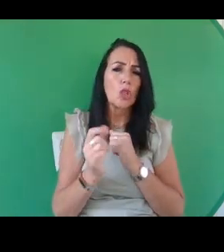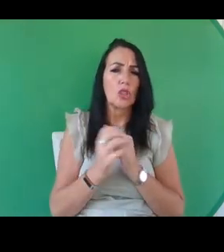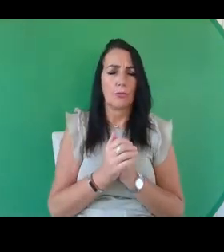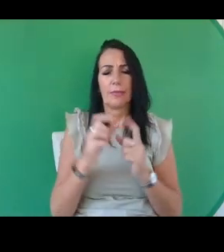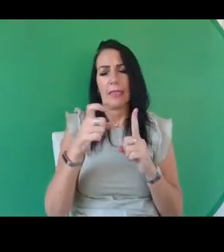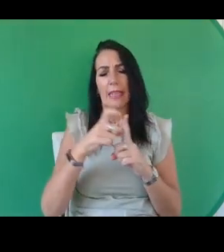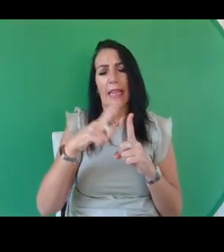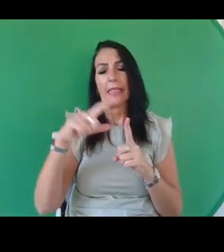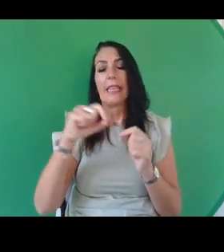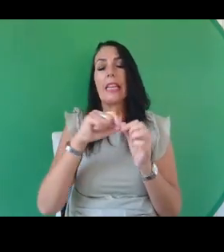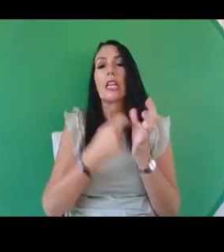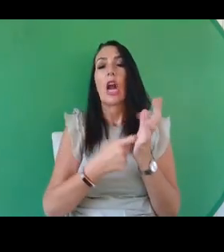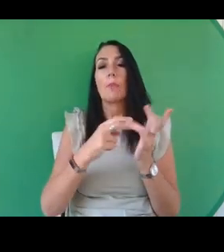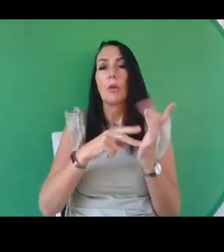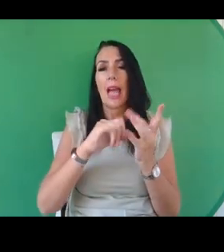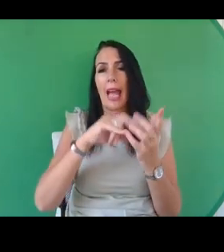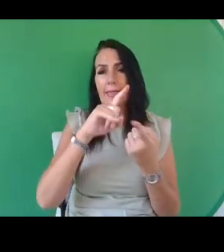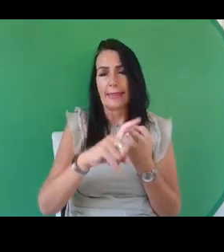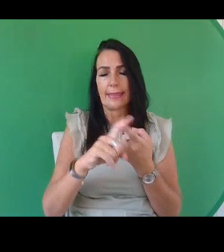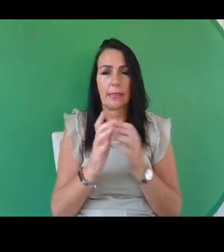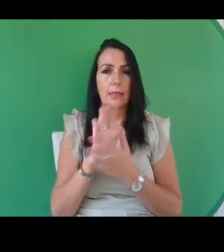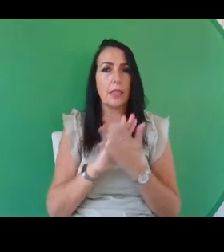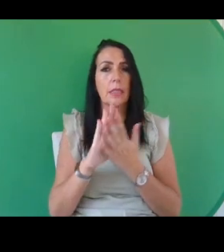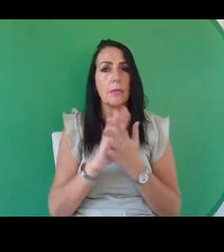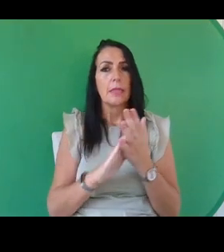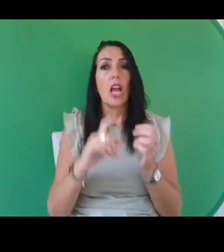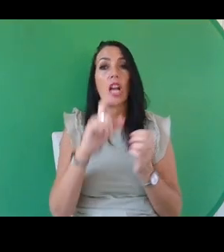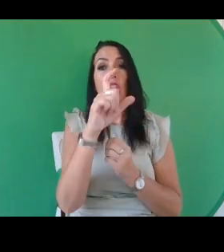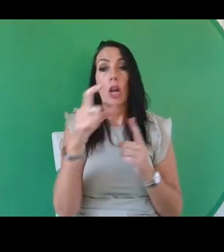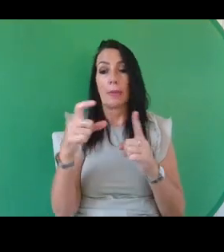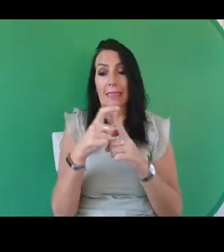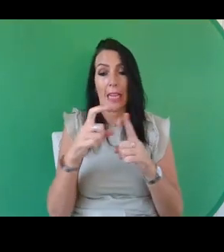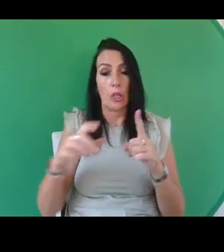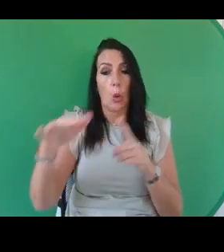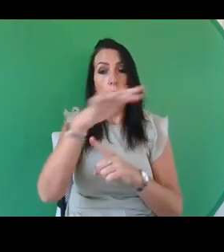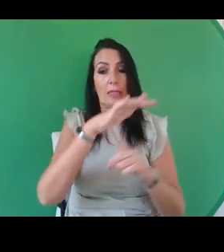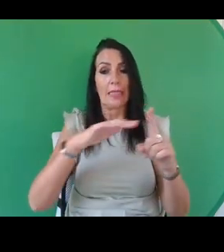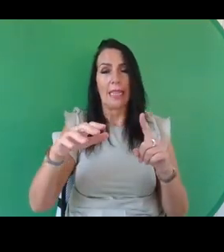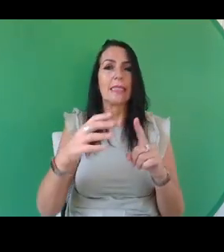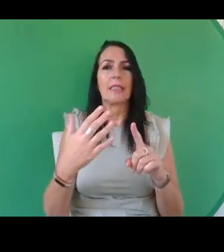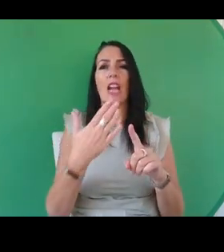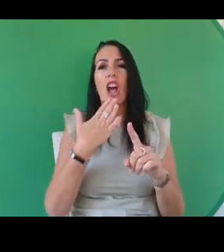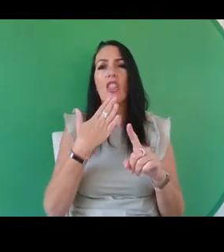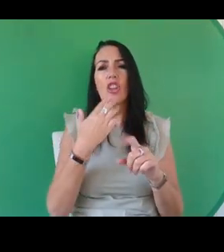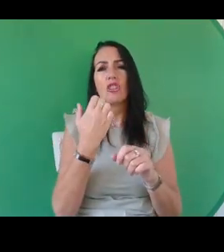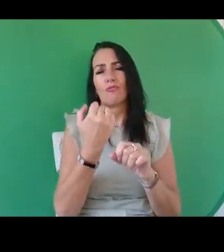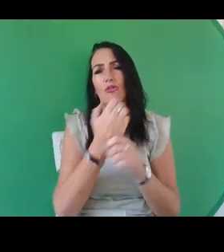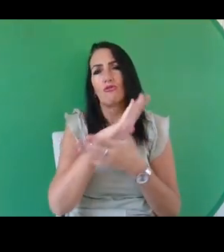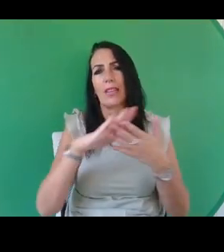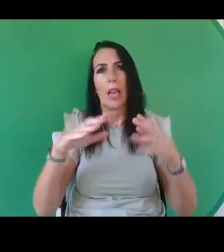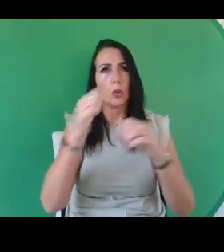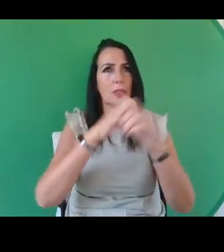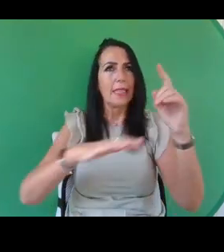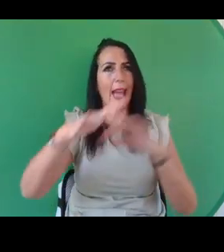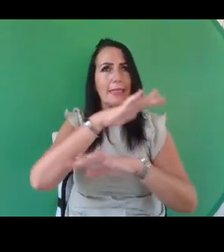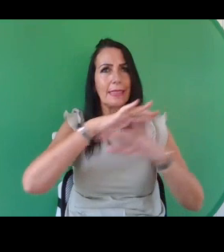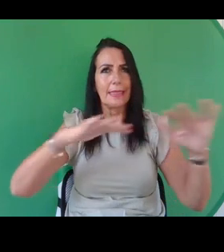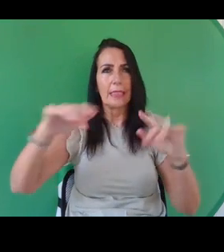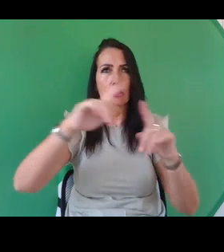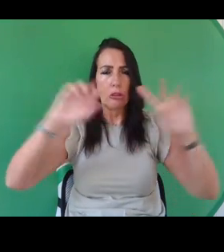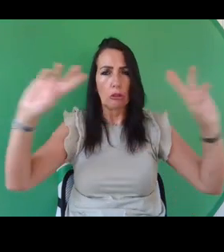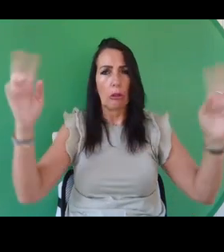Decarbonisation is the process of reducing the amount of carbon dioxide and other greenhouse gases that enter the atmosphere. In other